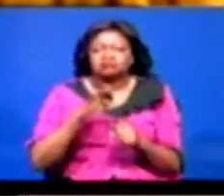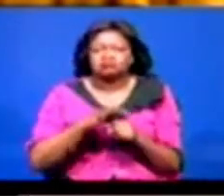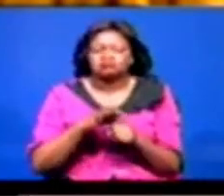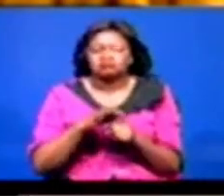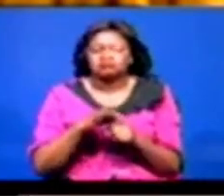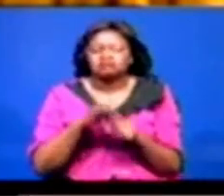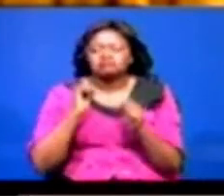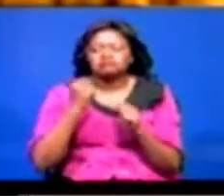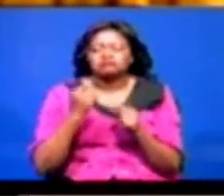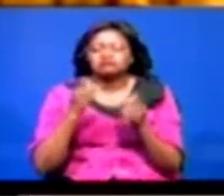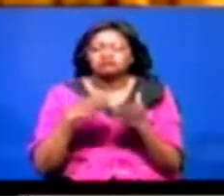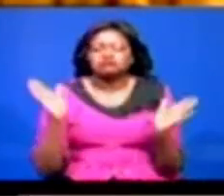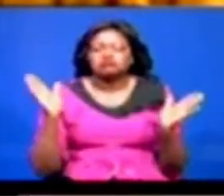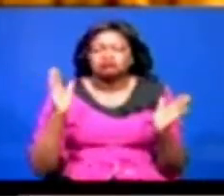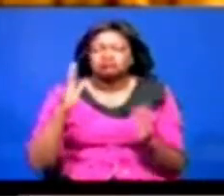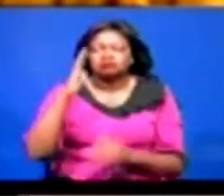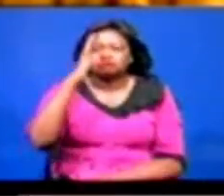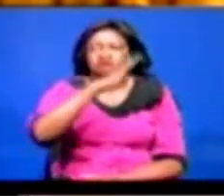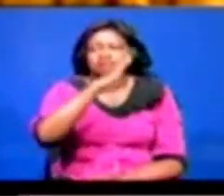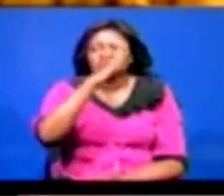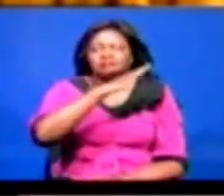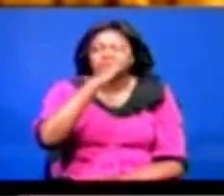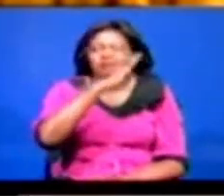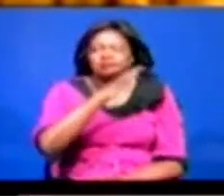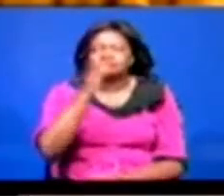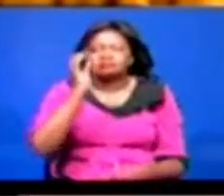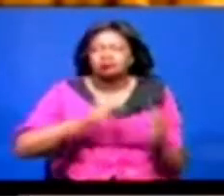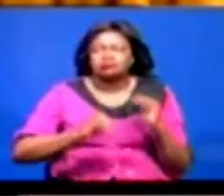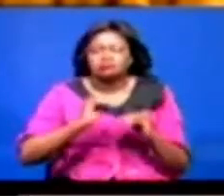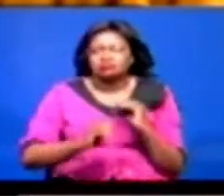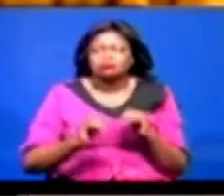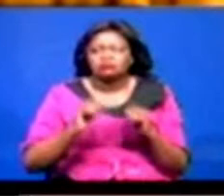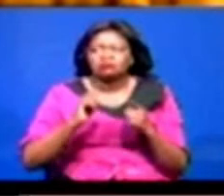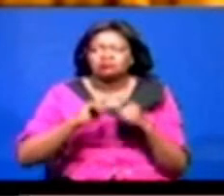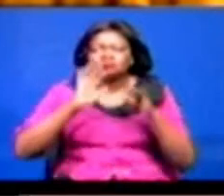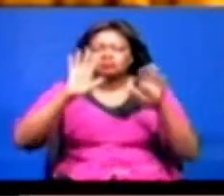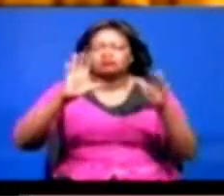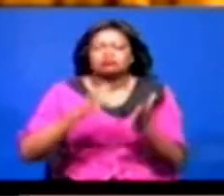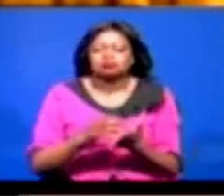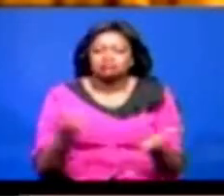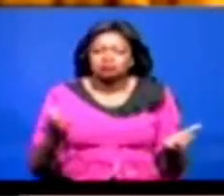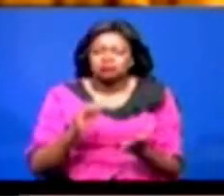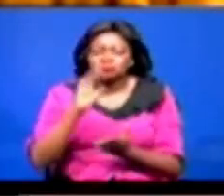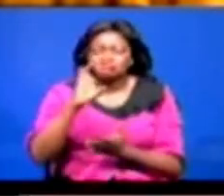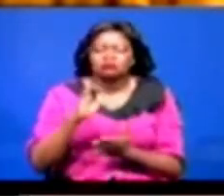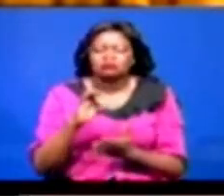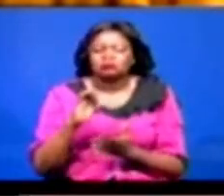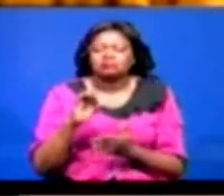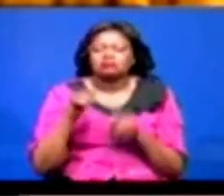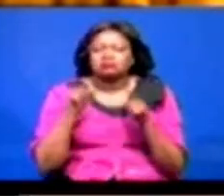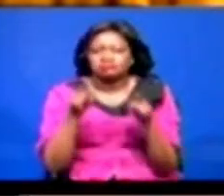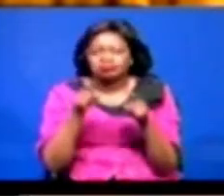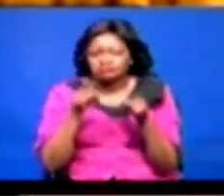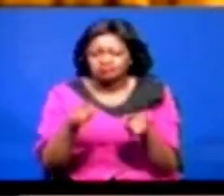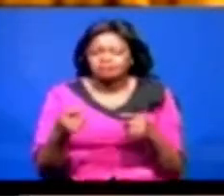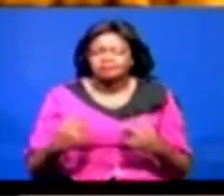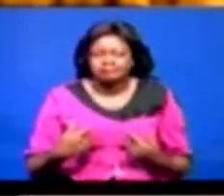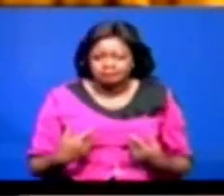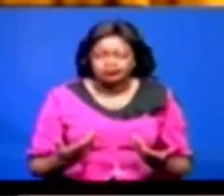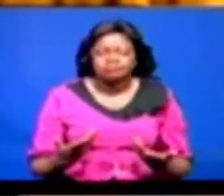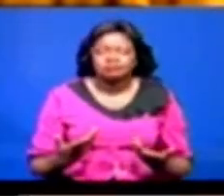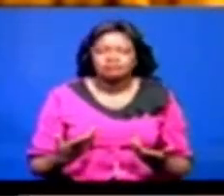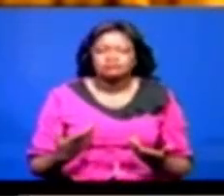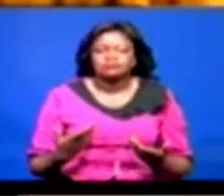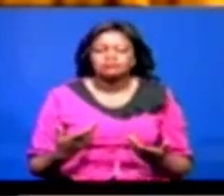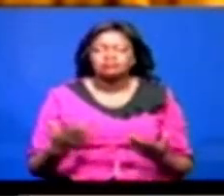opened on the eve of the elections to avoid a situation where IEBC is accused of having interfered or